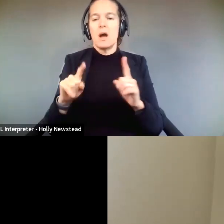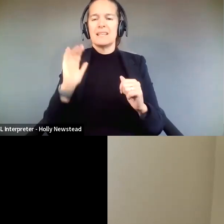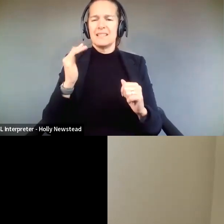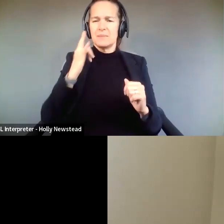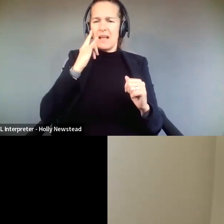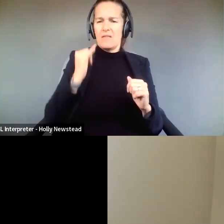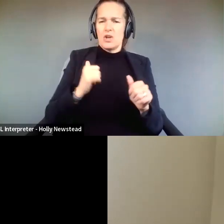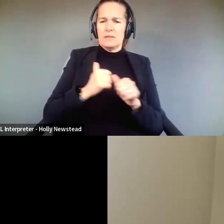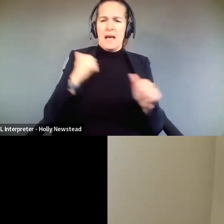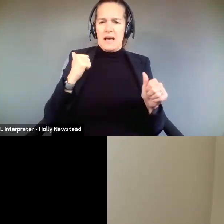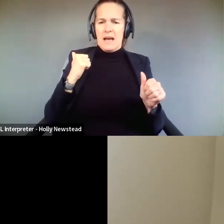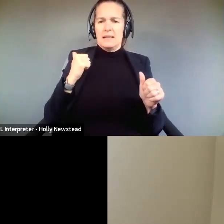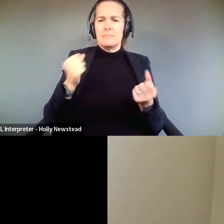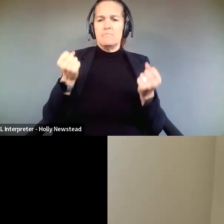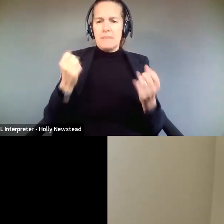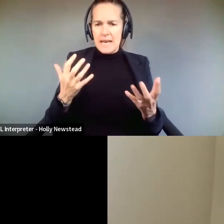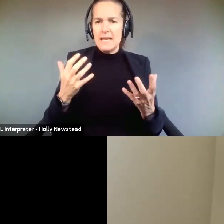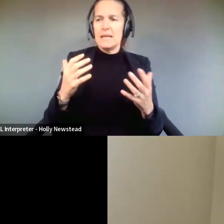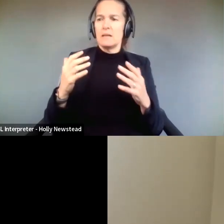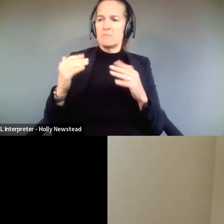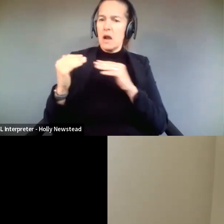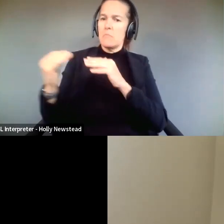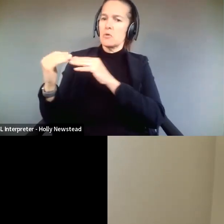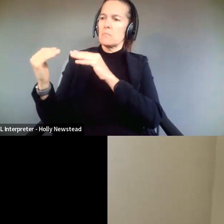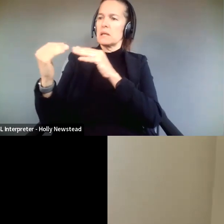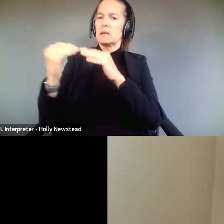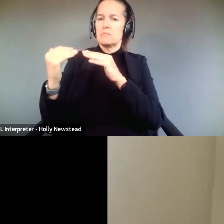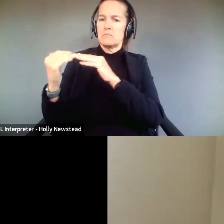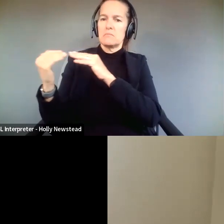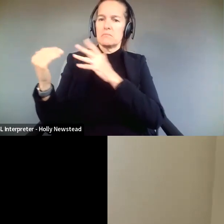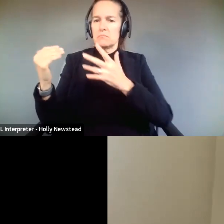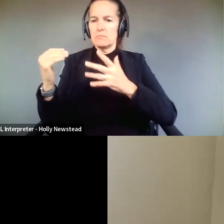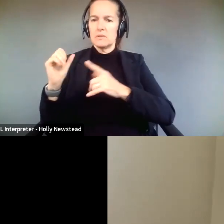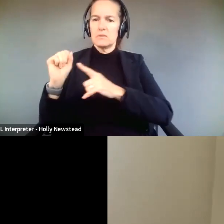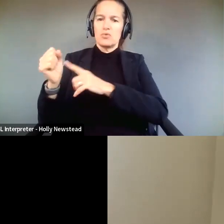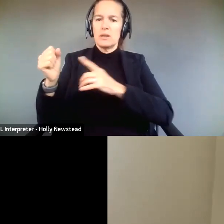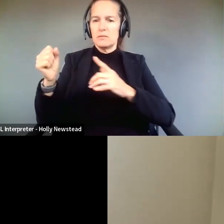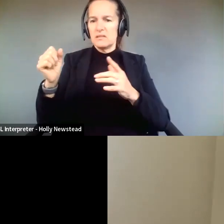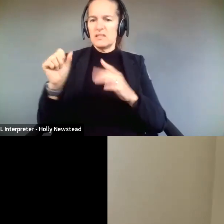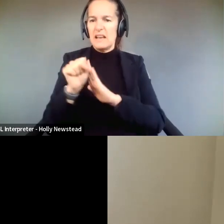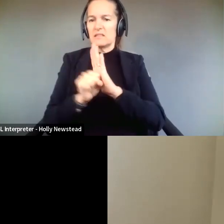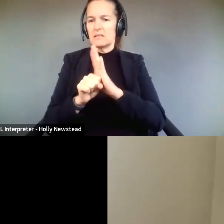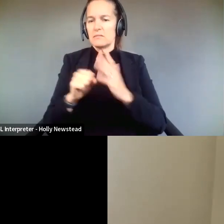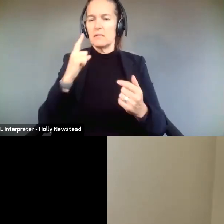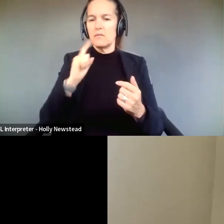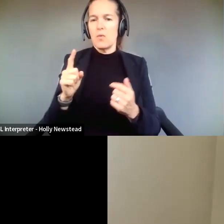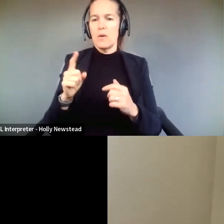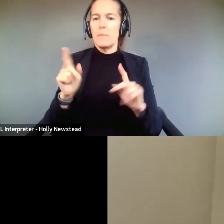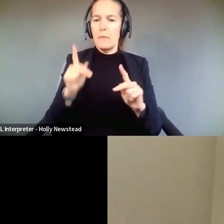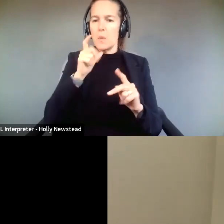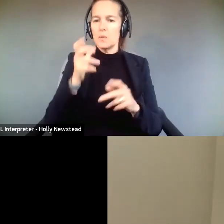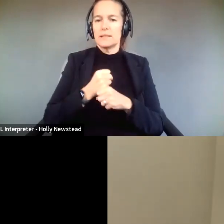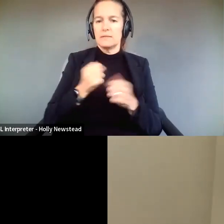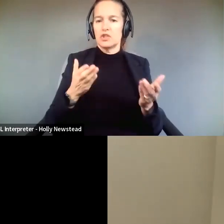California is behind many comparably situated states in level of employment for recipients of services.